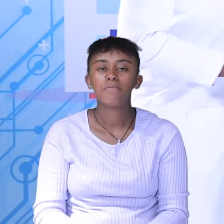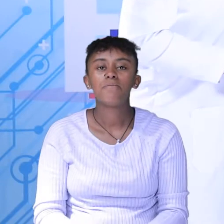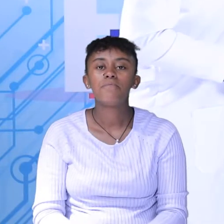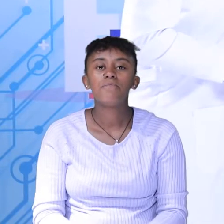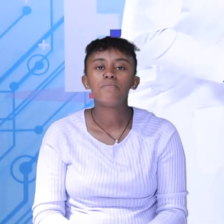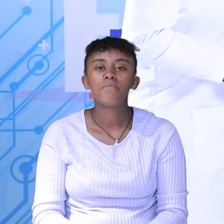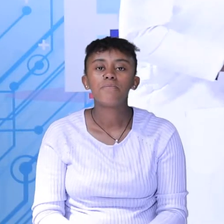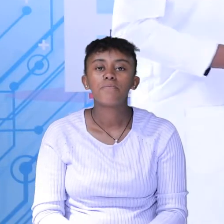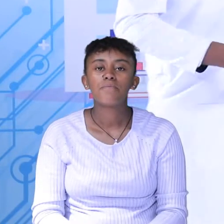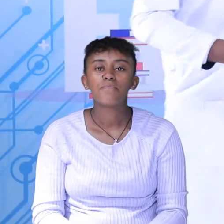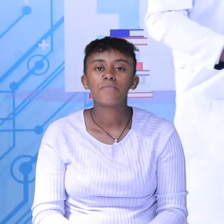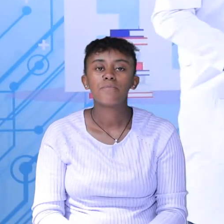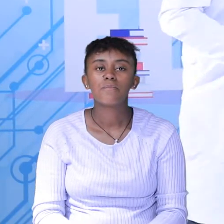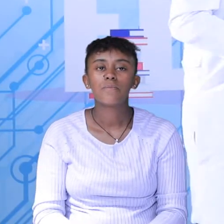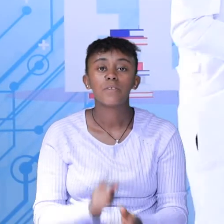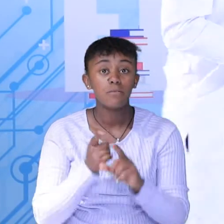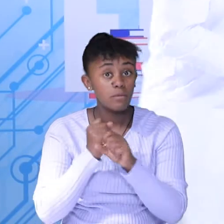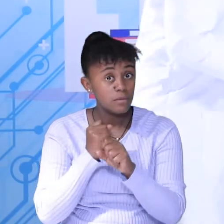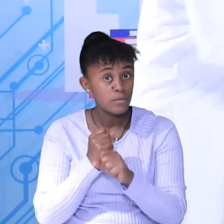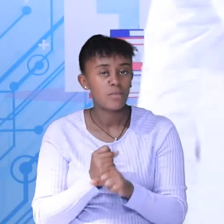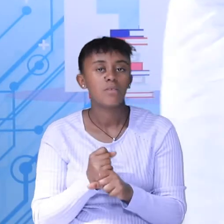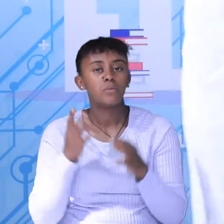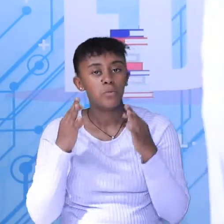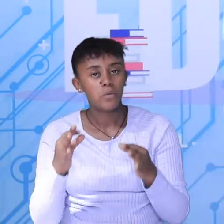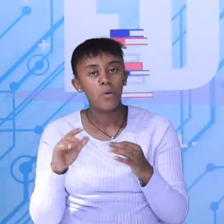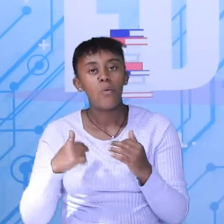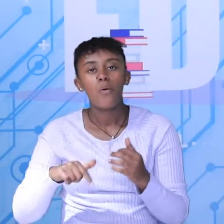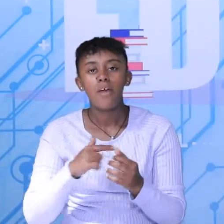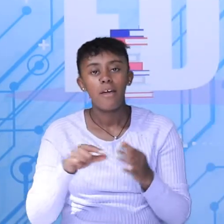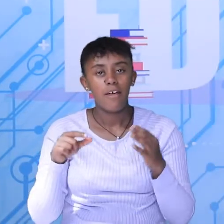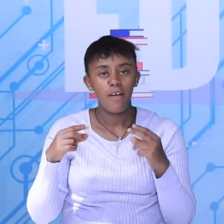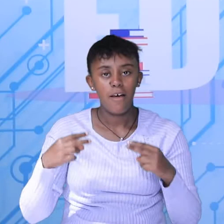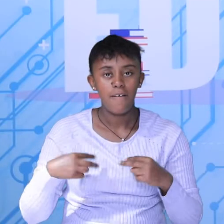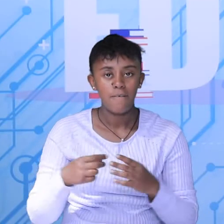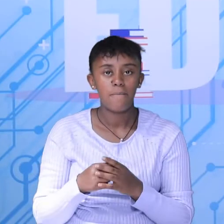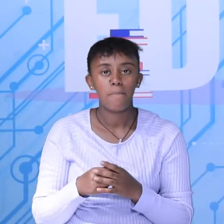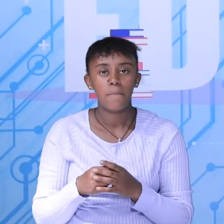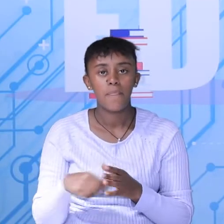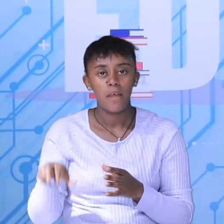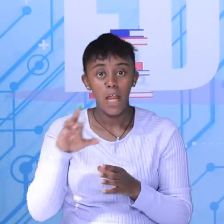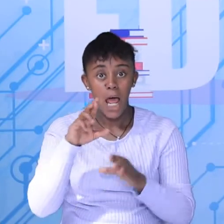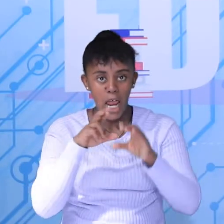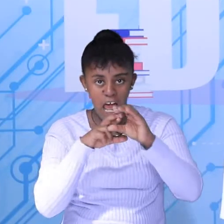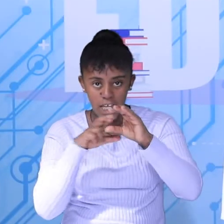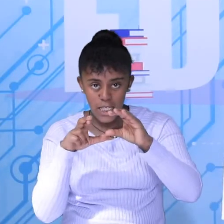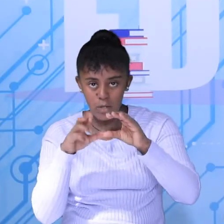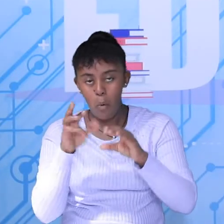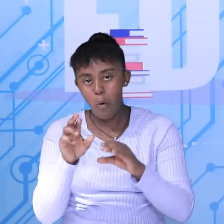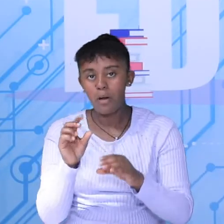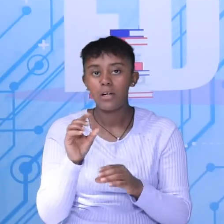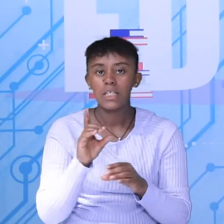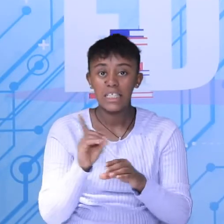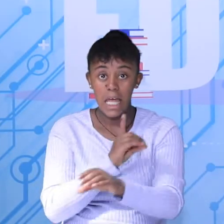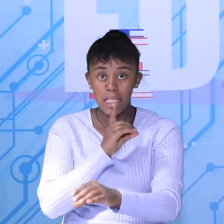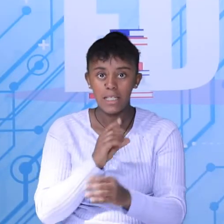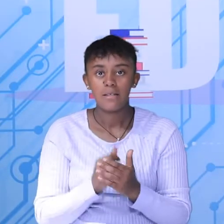Well, to determine the answer, already you have the radius r, or the distance r,